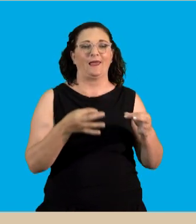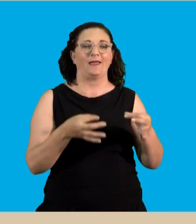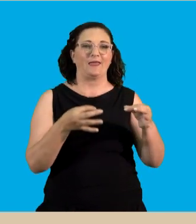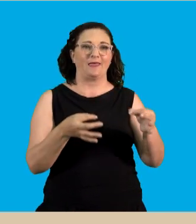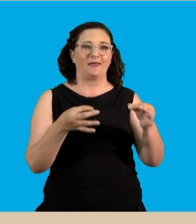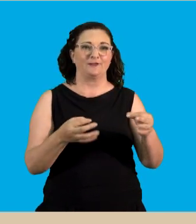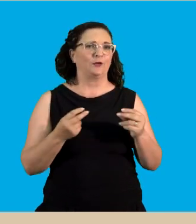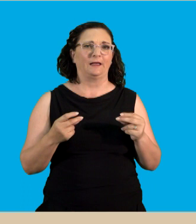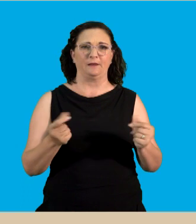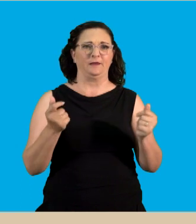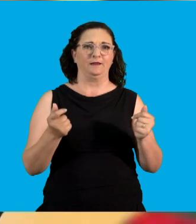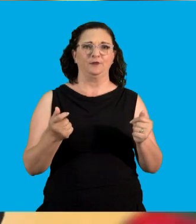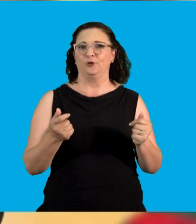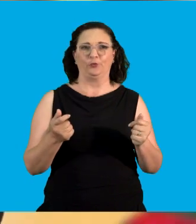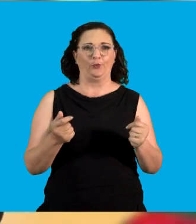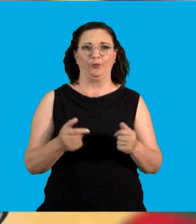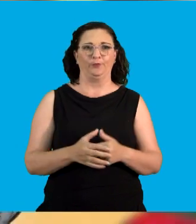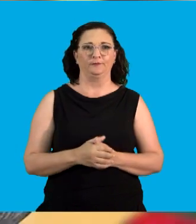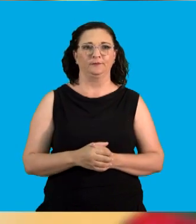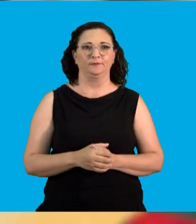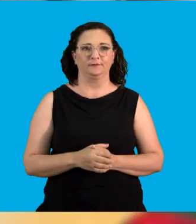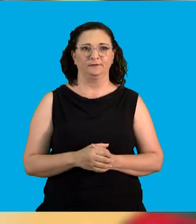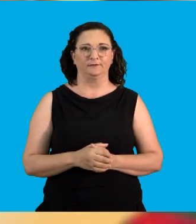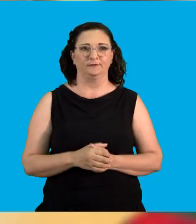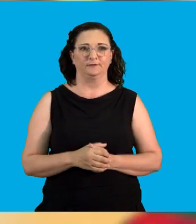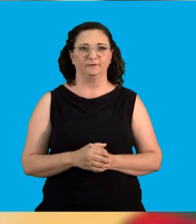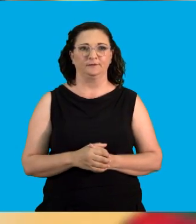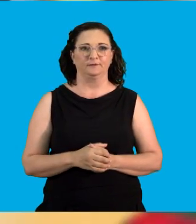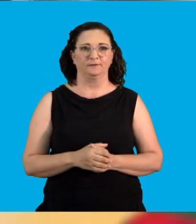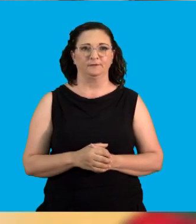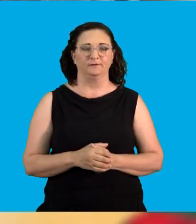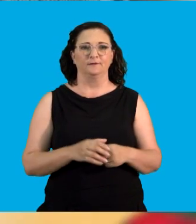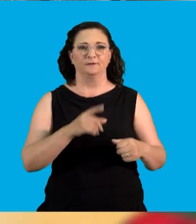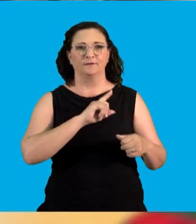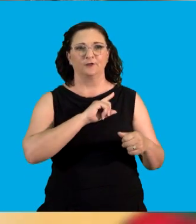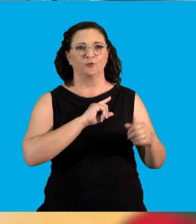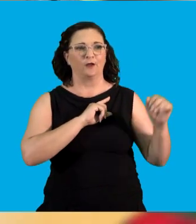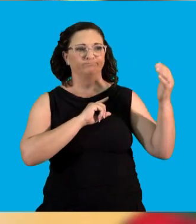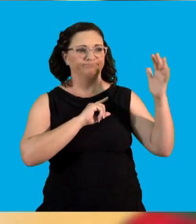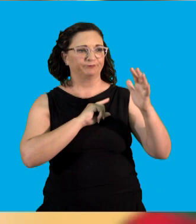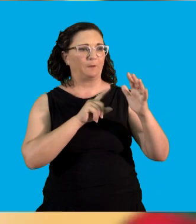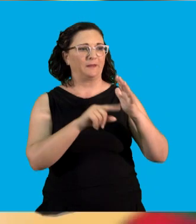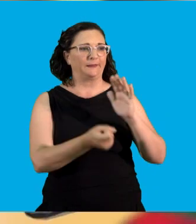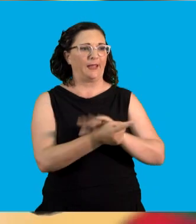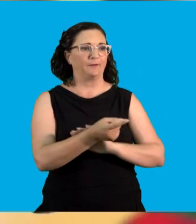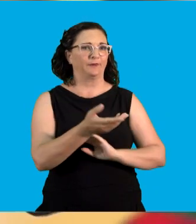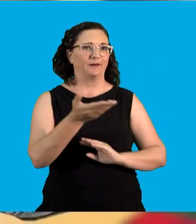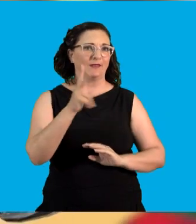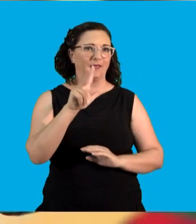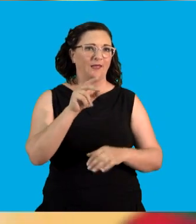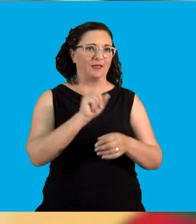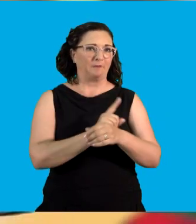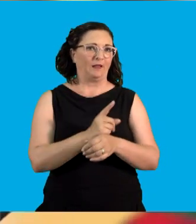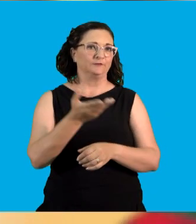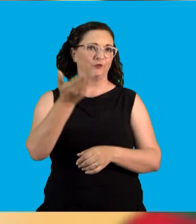it is delayed. It doesn't happen immediately. The light that we see, it is sort of like a reflection of something that